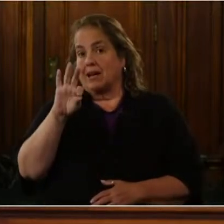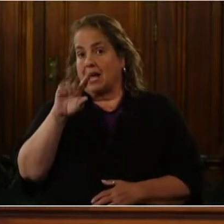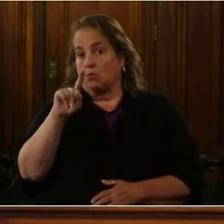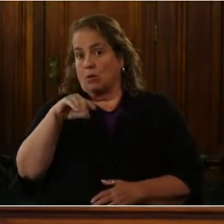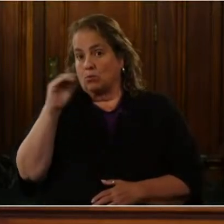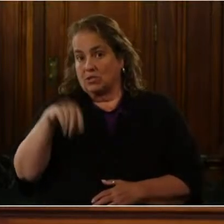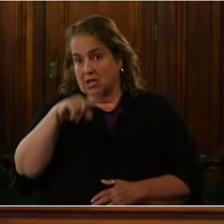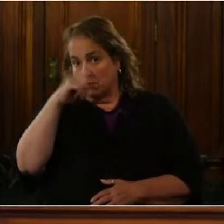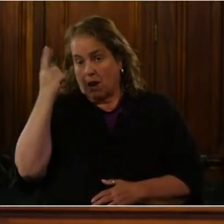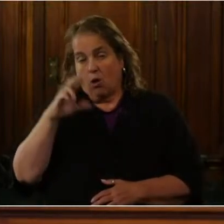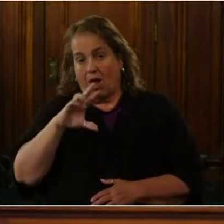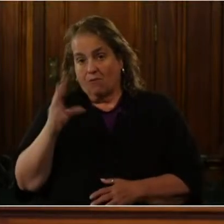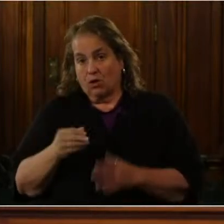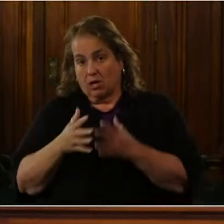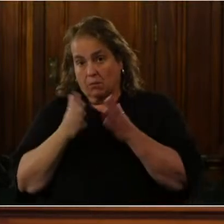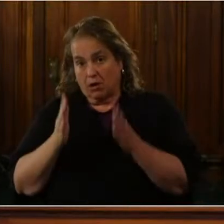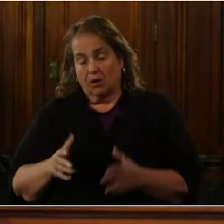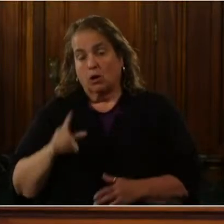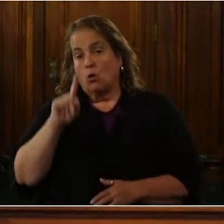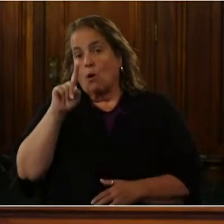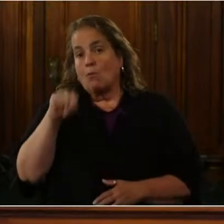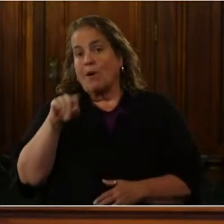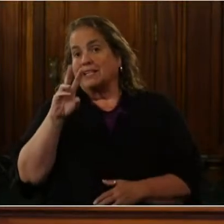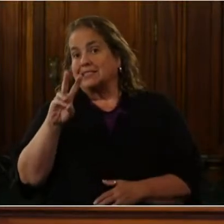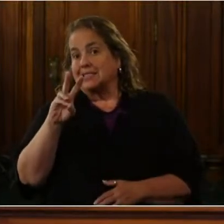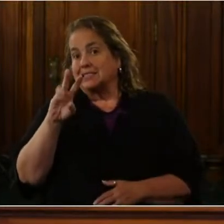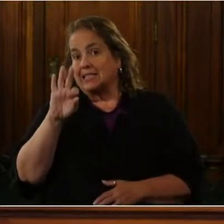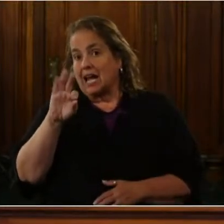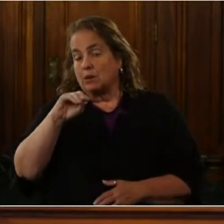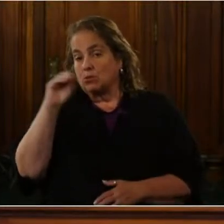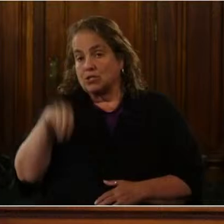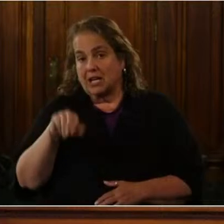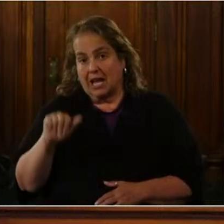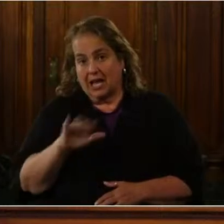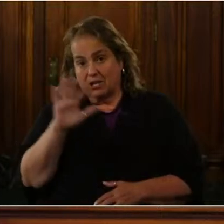16.91% black or African American, 1.69% Asian,